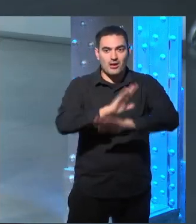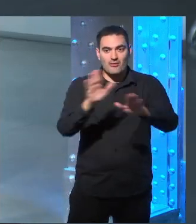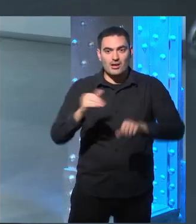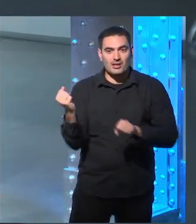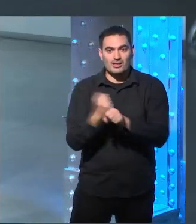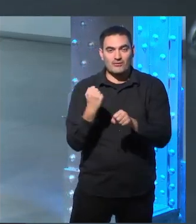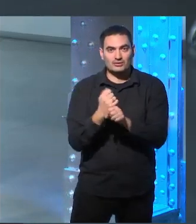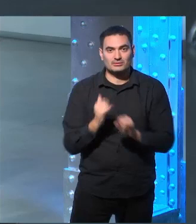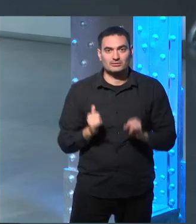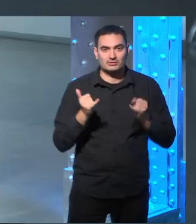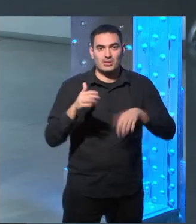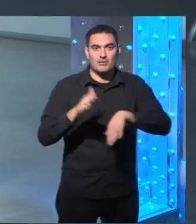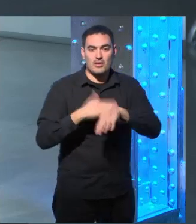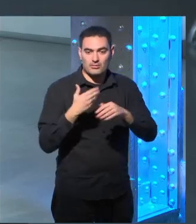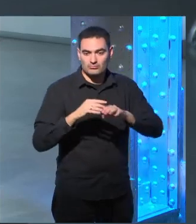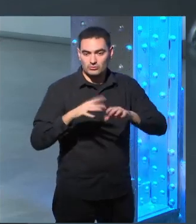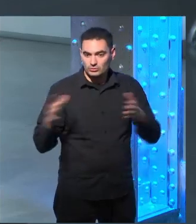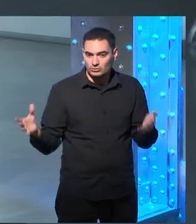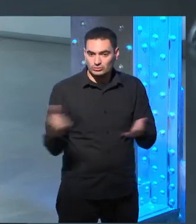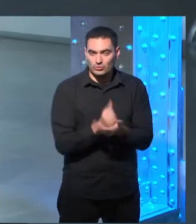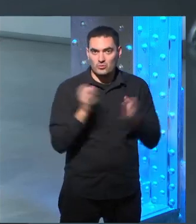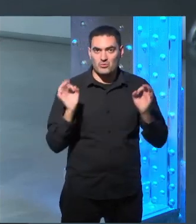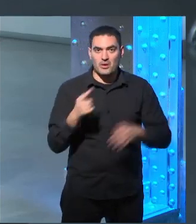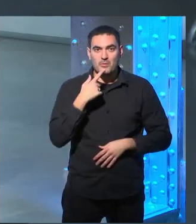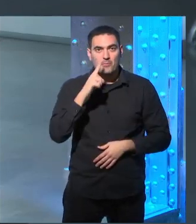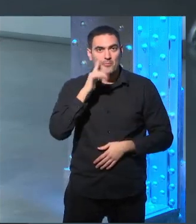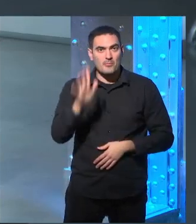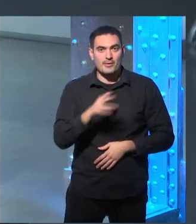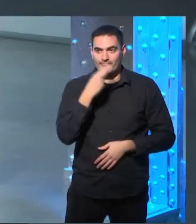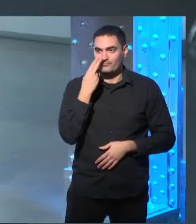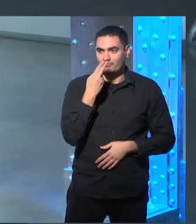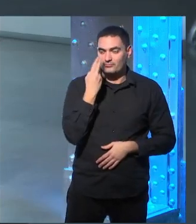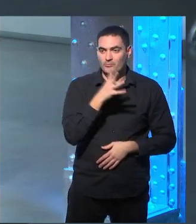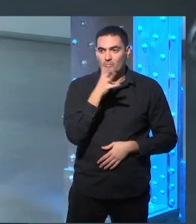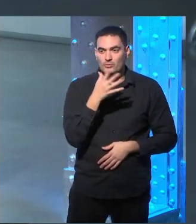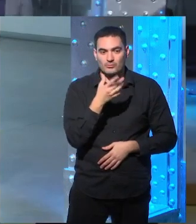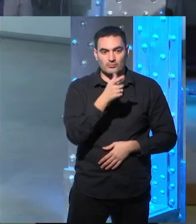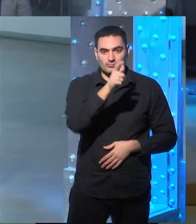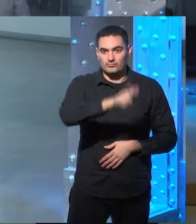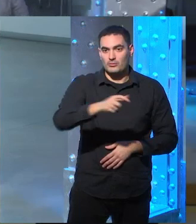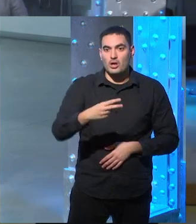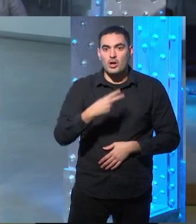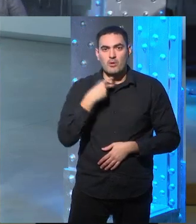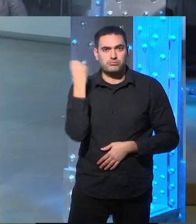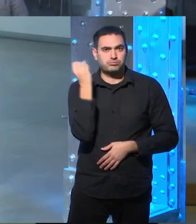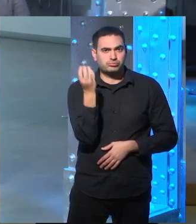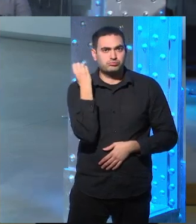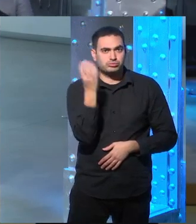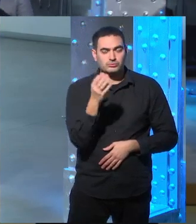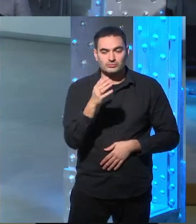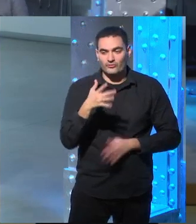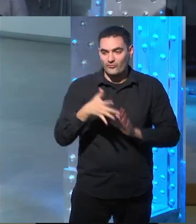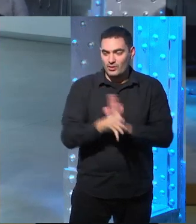useful revolution that will allow us to improve in every area. Well, it